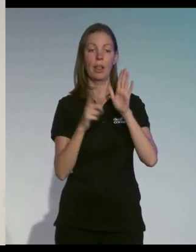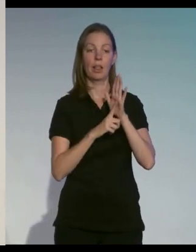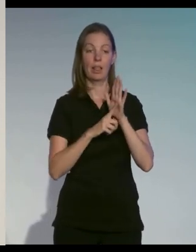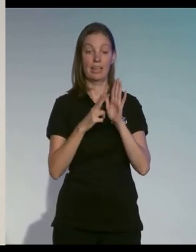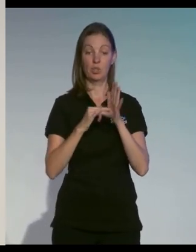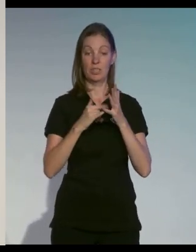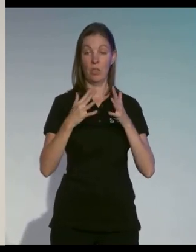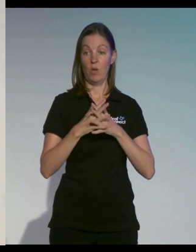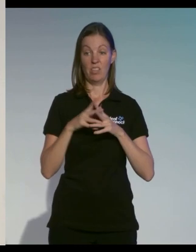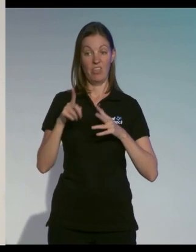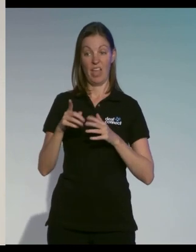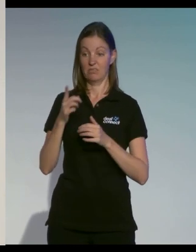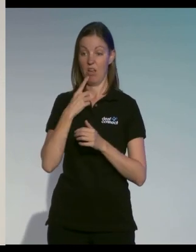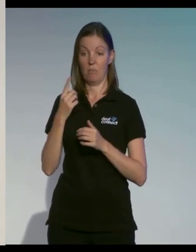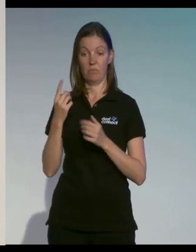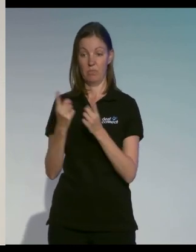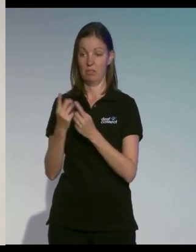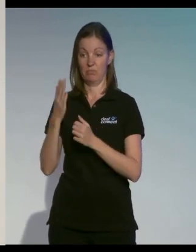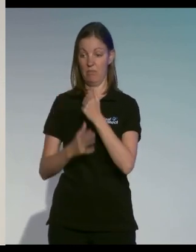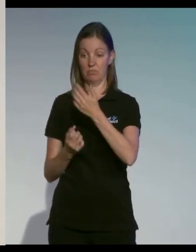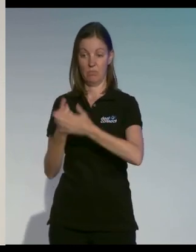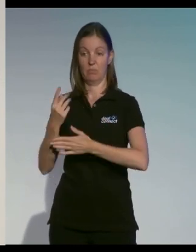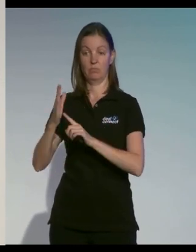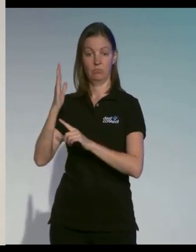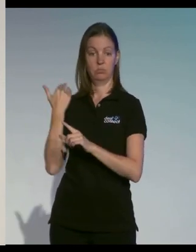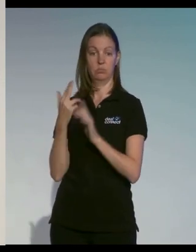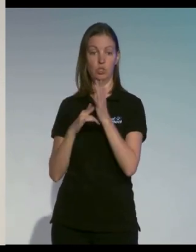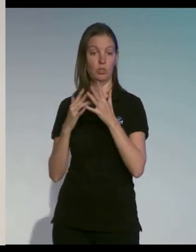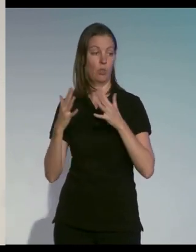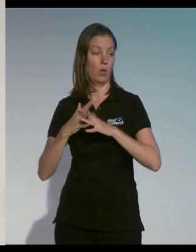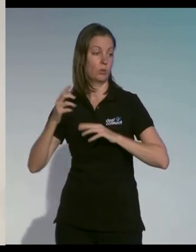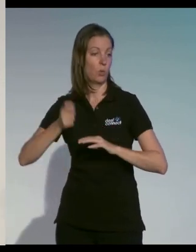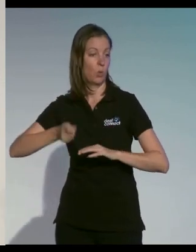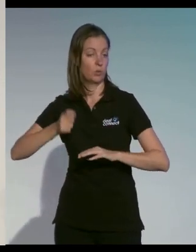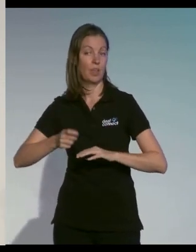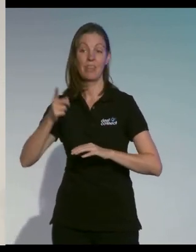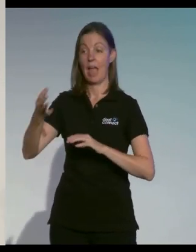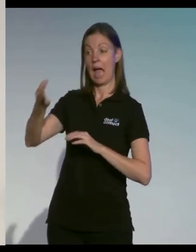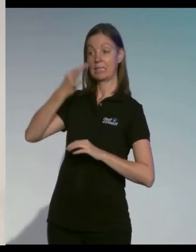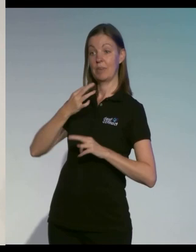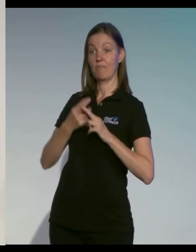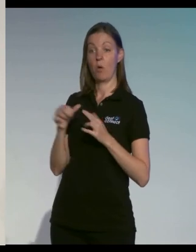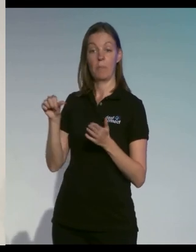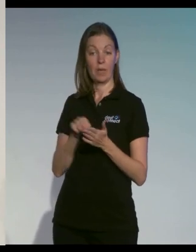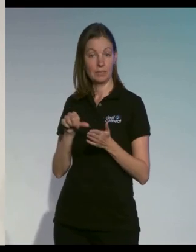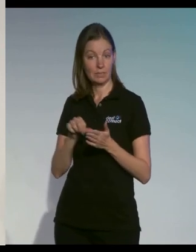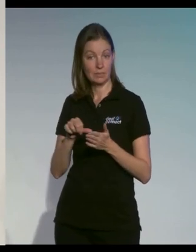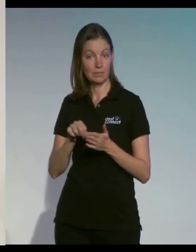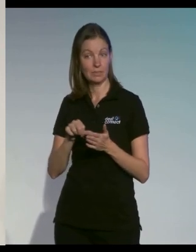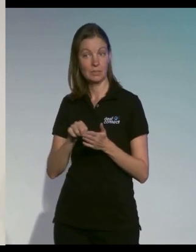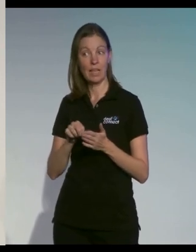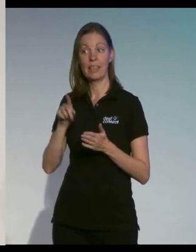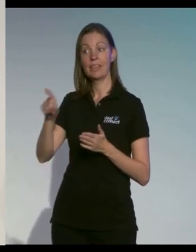come before the New South Wales courts, they asked me for two things. One, some money, because they were going to take